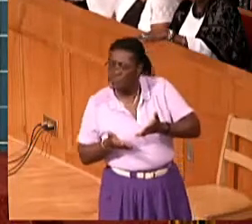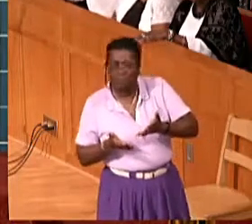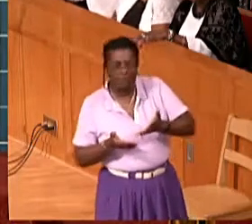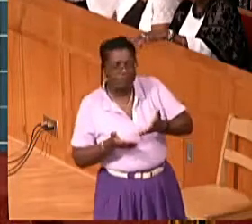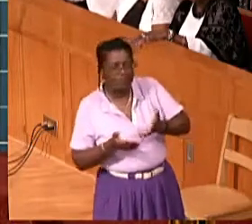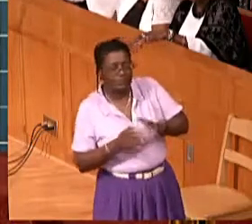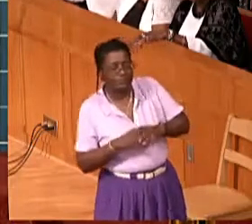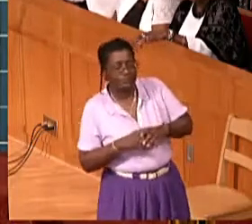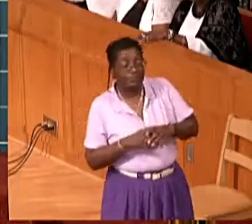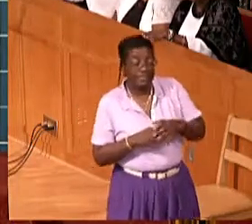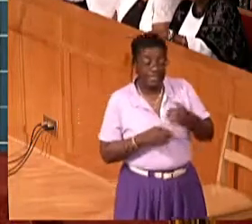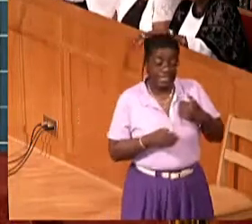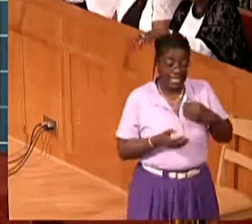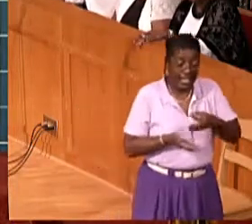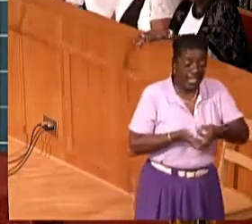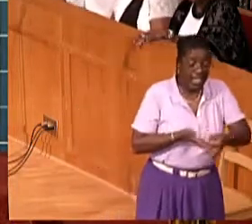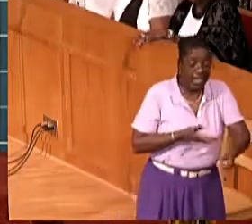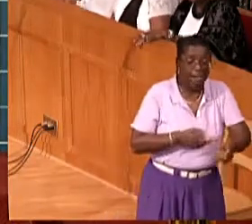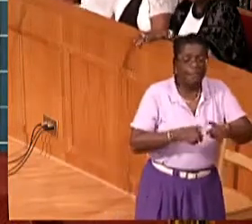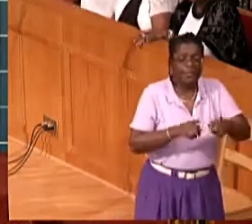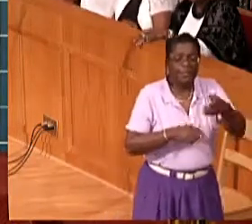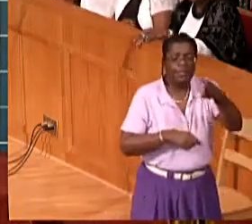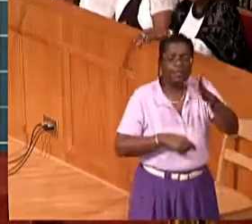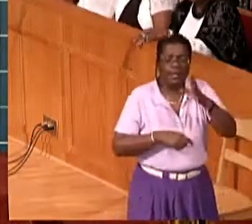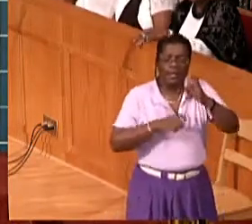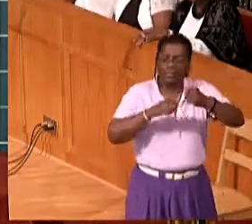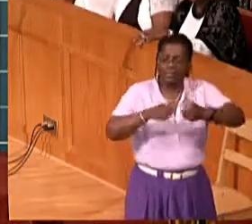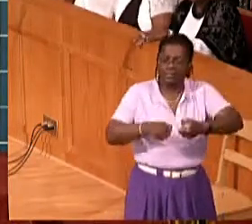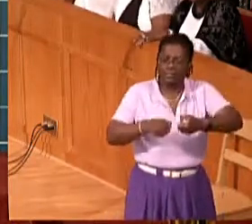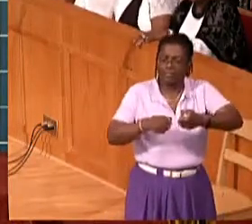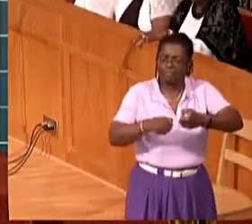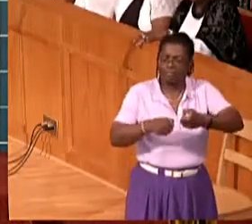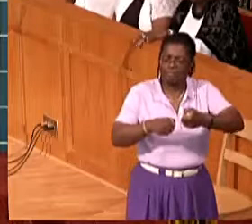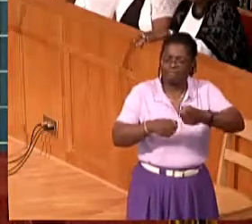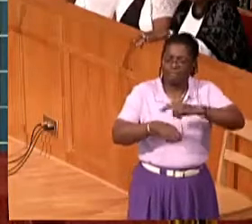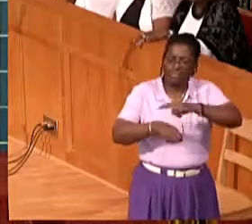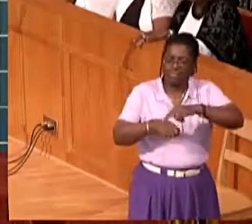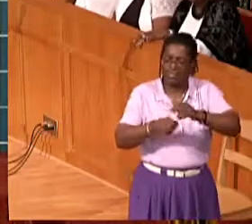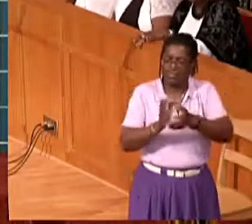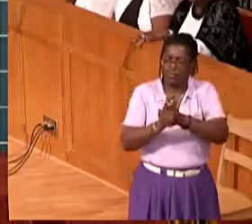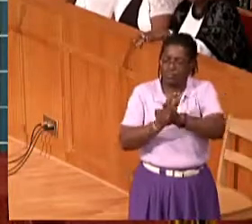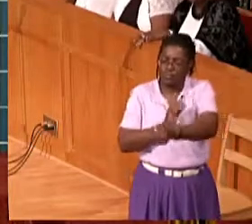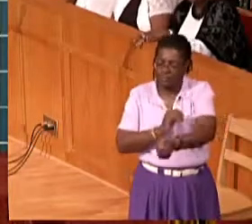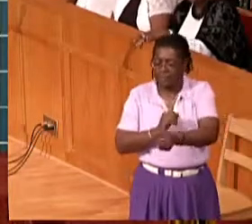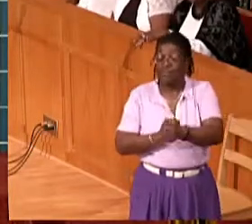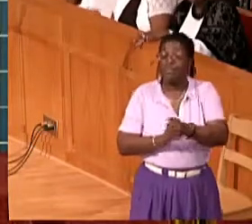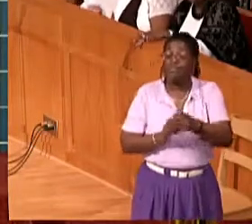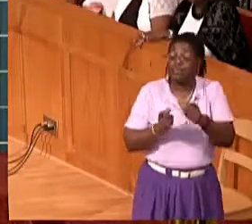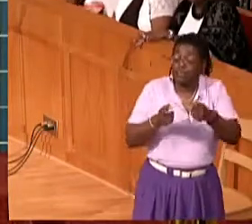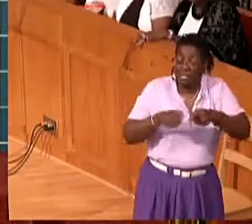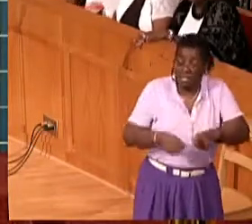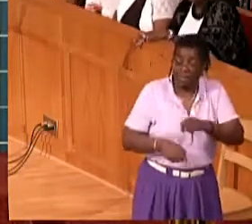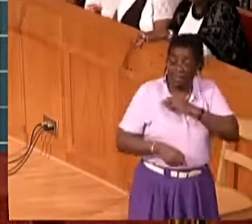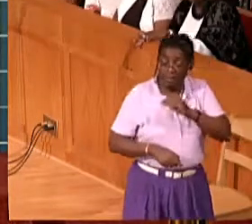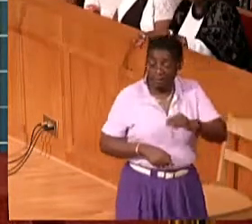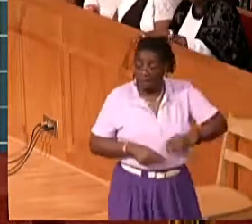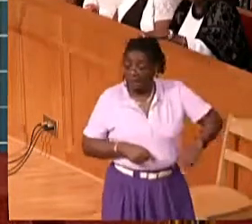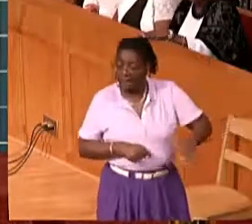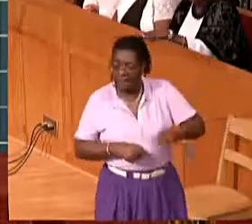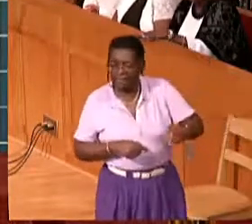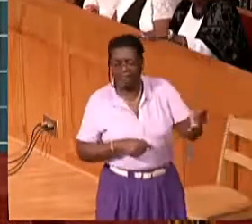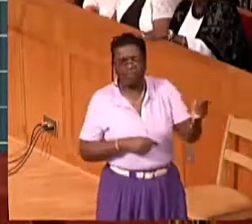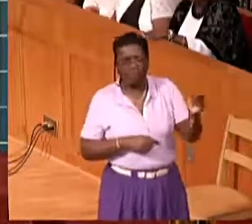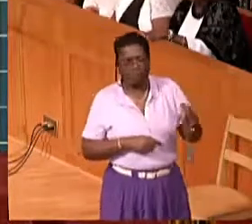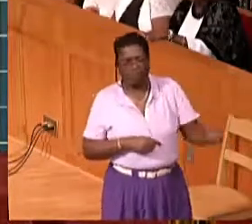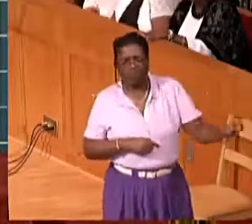talents. Ever got a witness here? Because the Bible says that the master did come back. And I got to tell you this, the